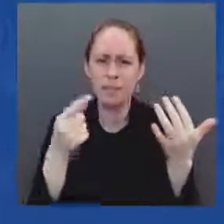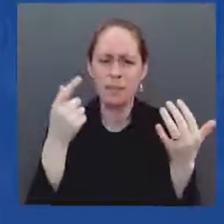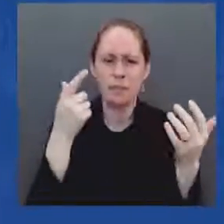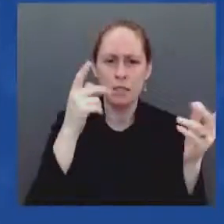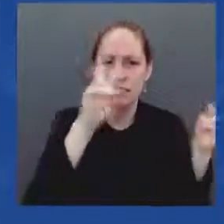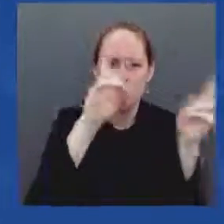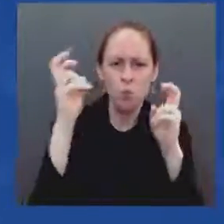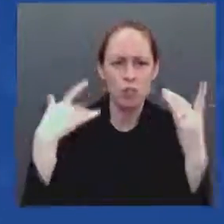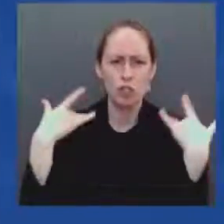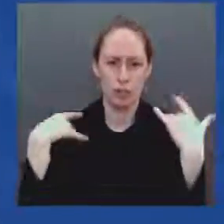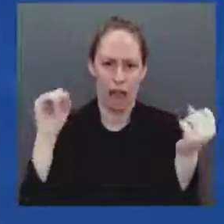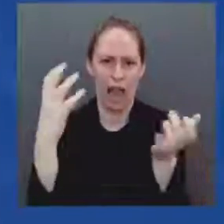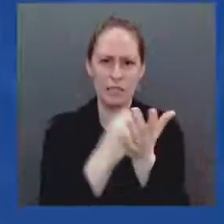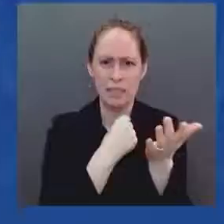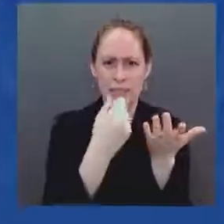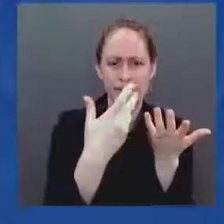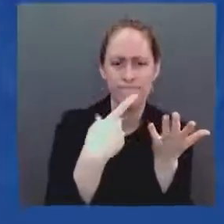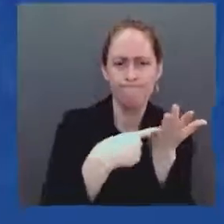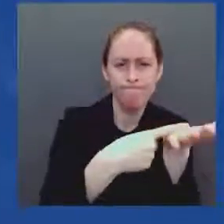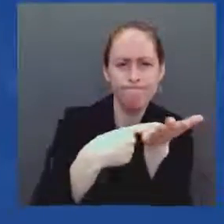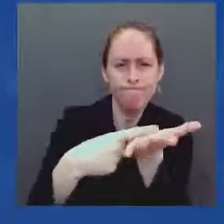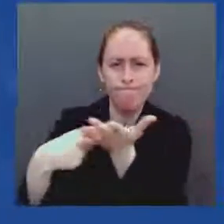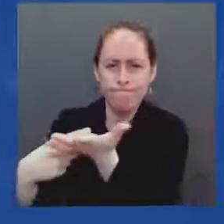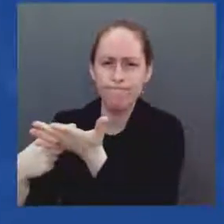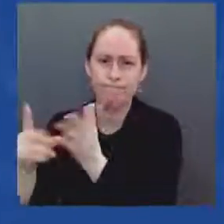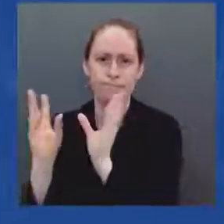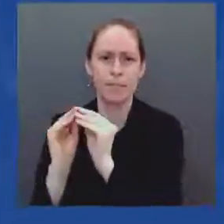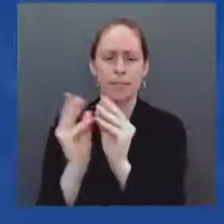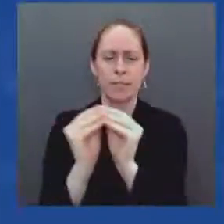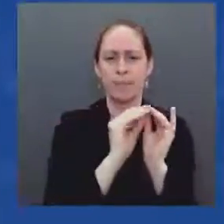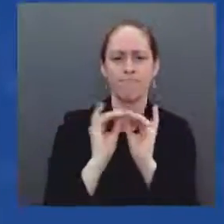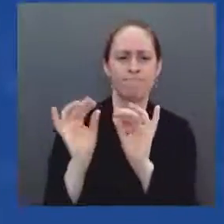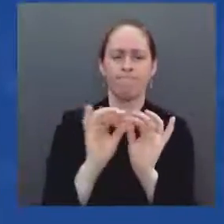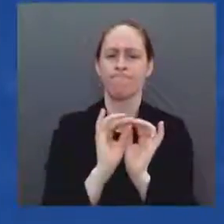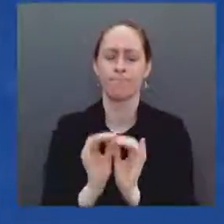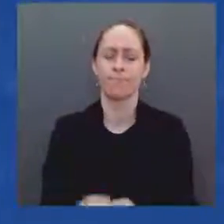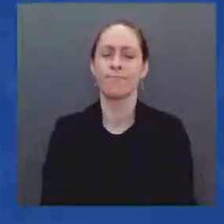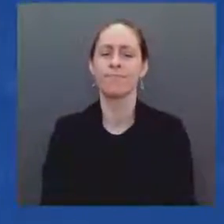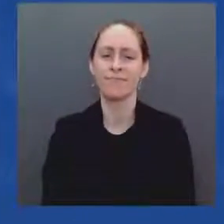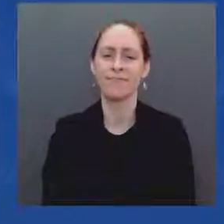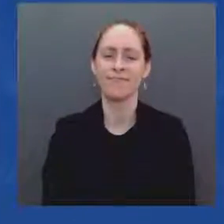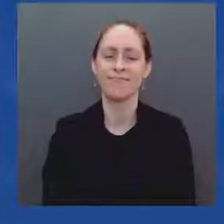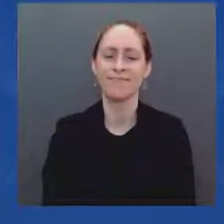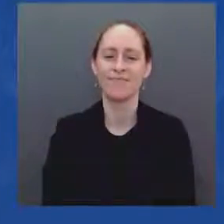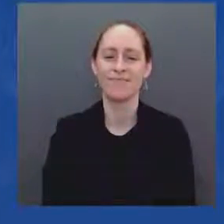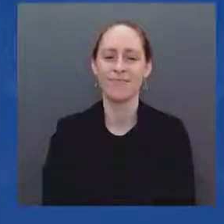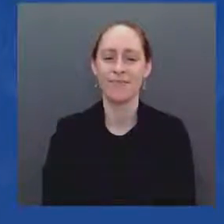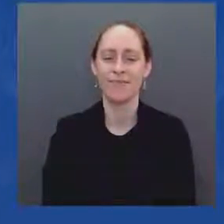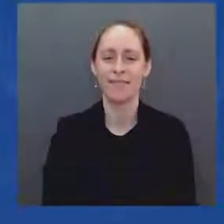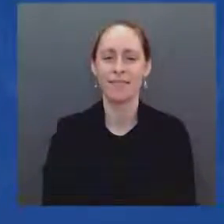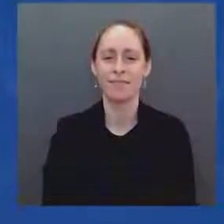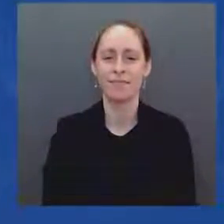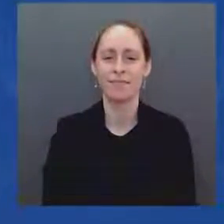I had a chance to hear from several leaders of my administration this morning,